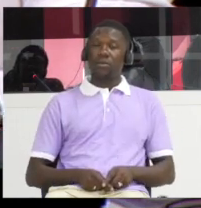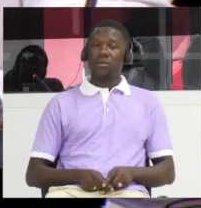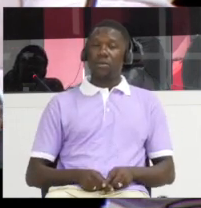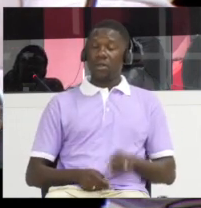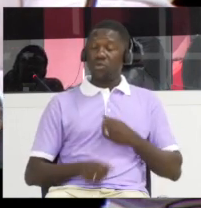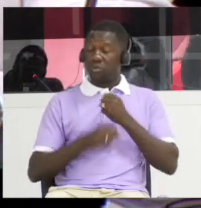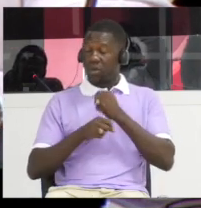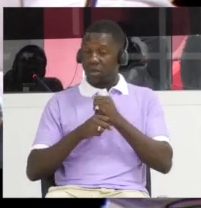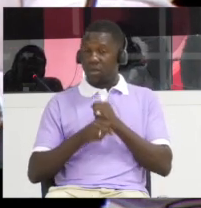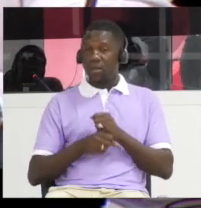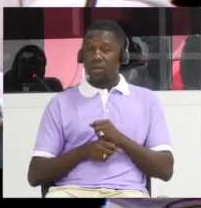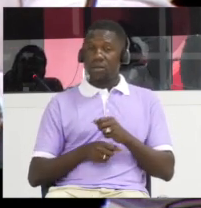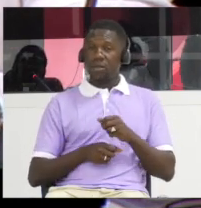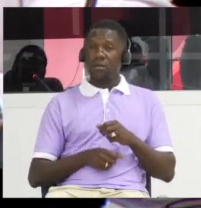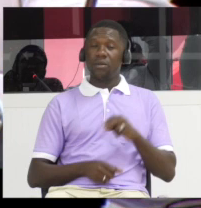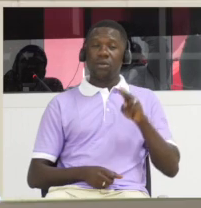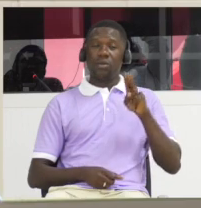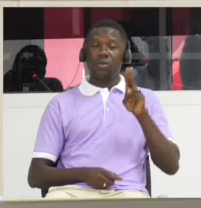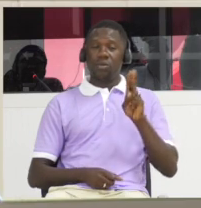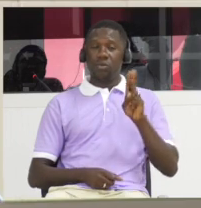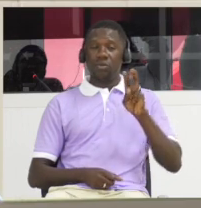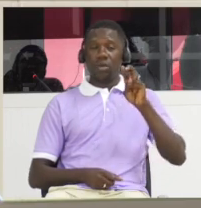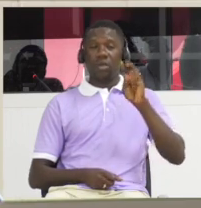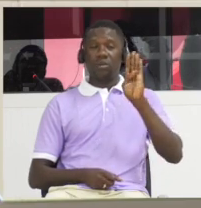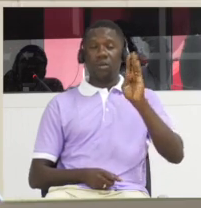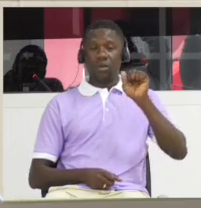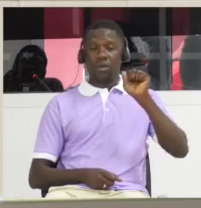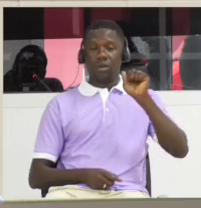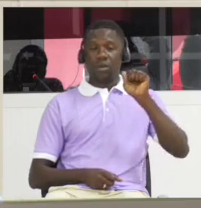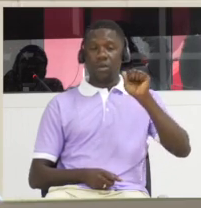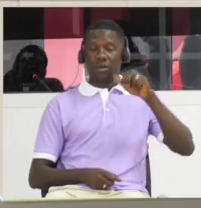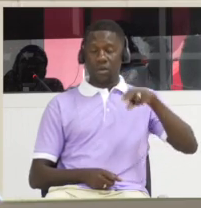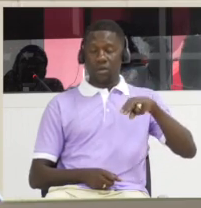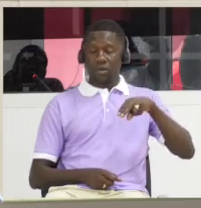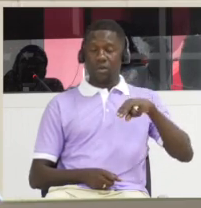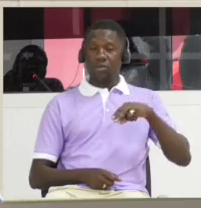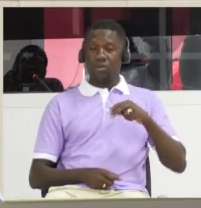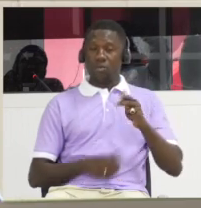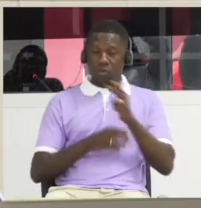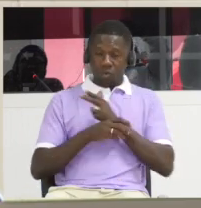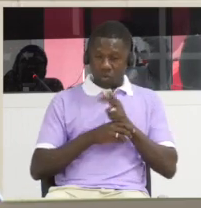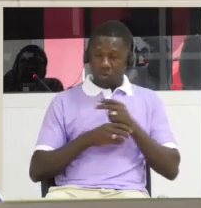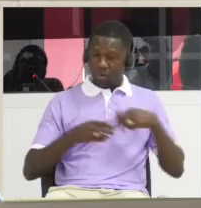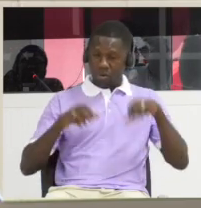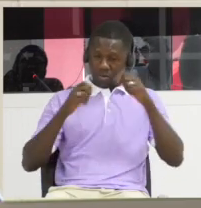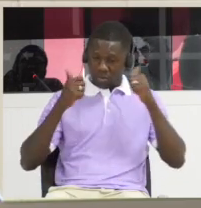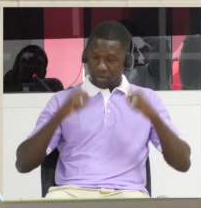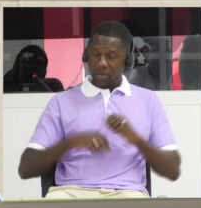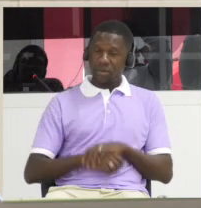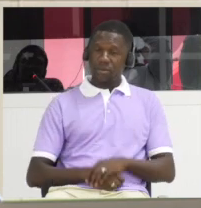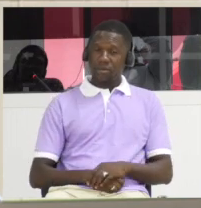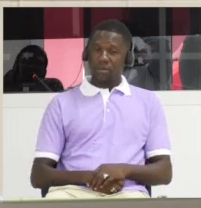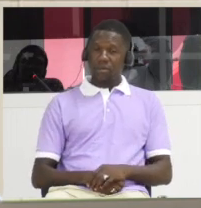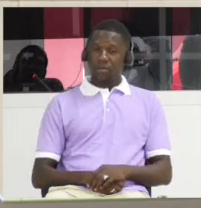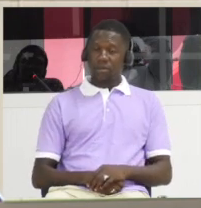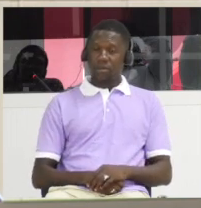an urban warfare game. What do you say to that? That was pure concoction on the part of Andrew Winter. It